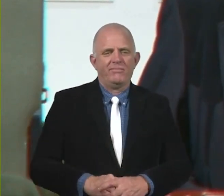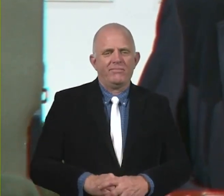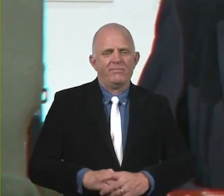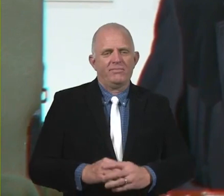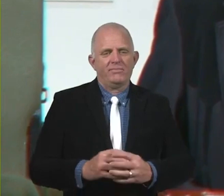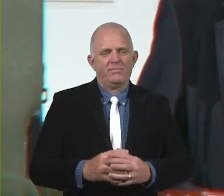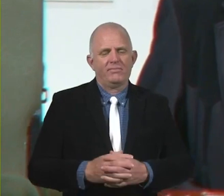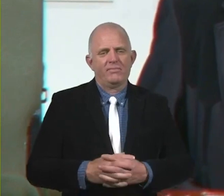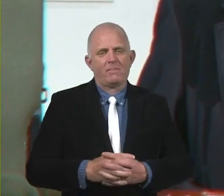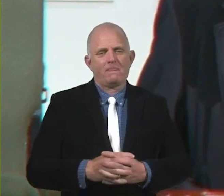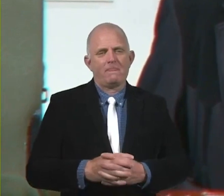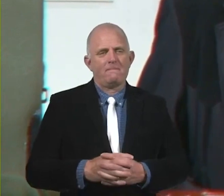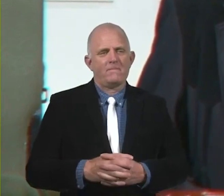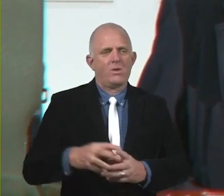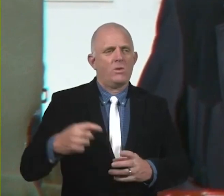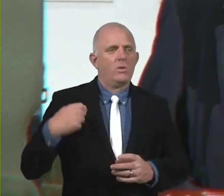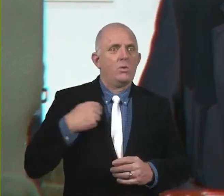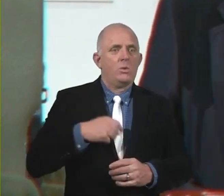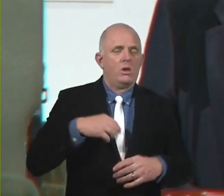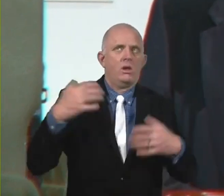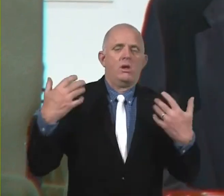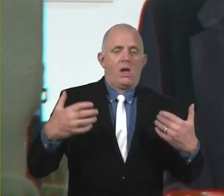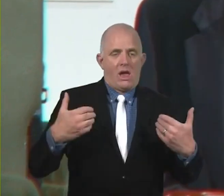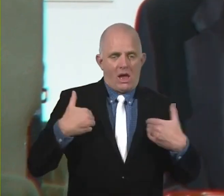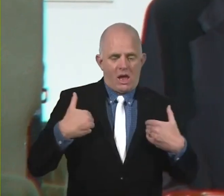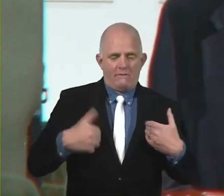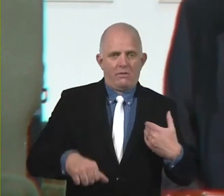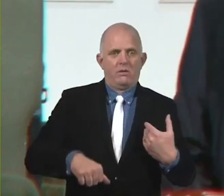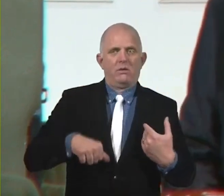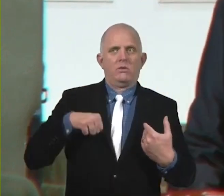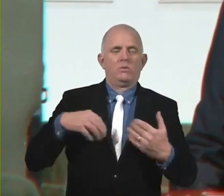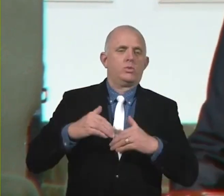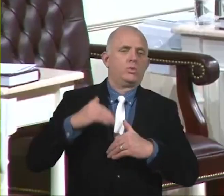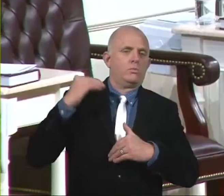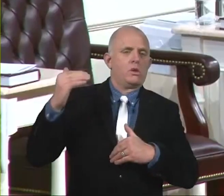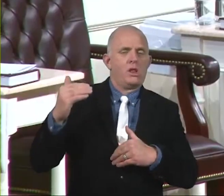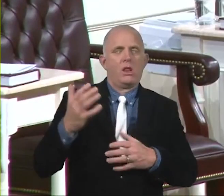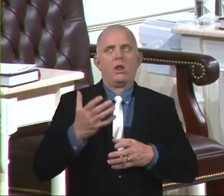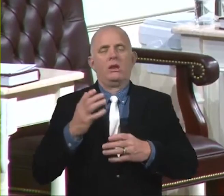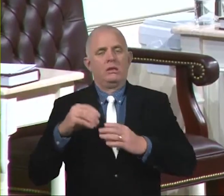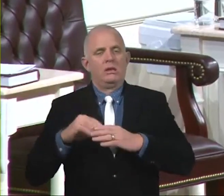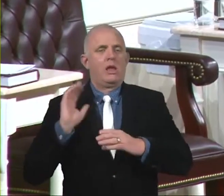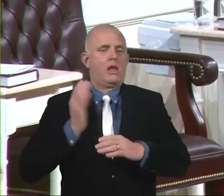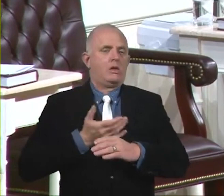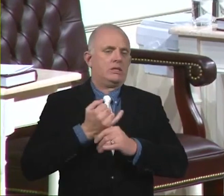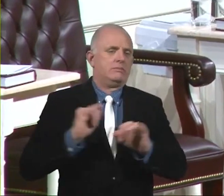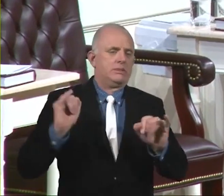We got so stinking much pride in our independent churches, it's pitiful.